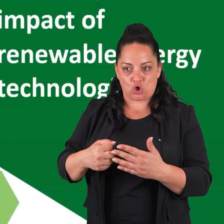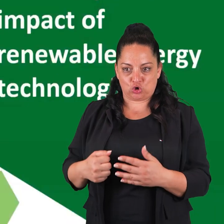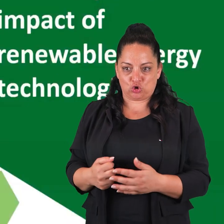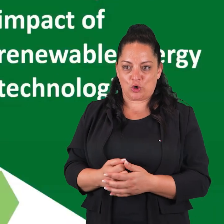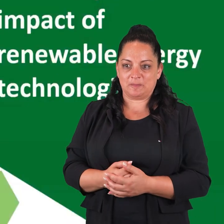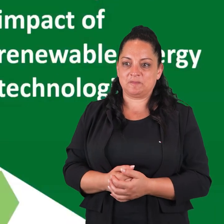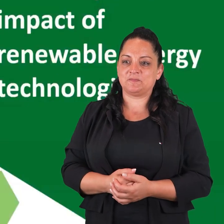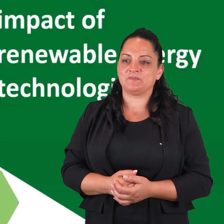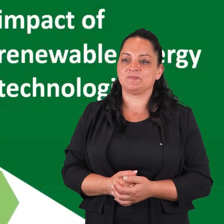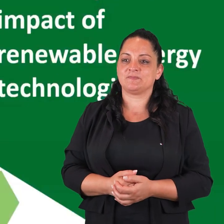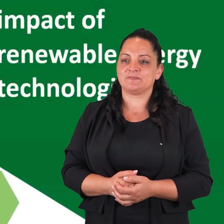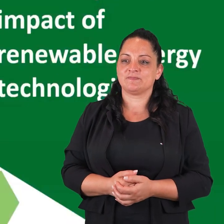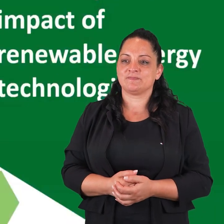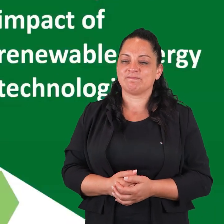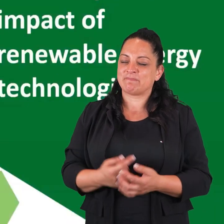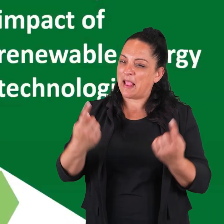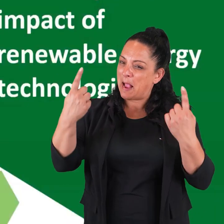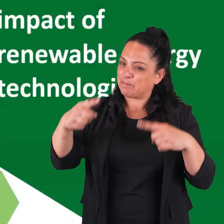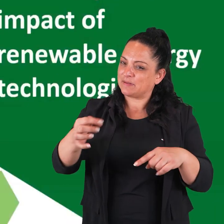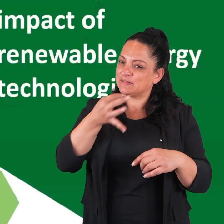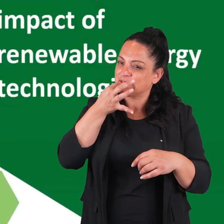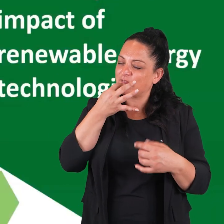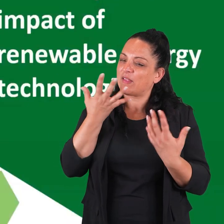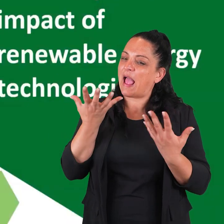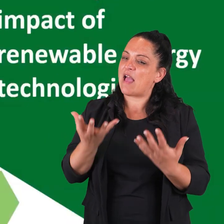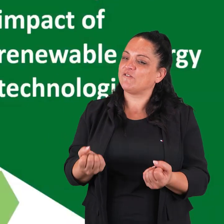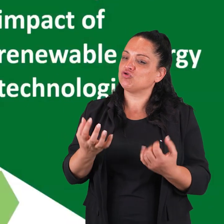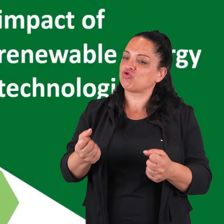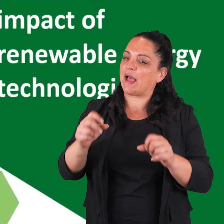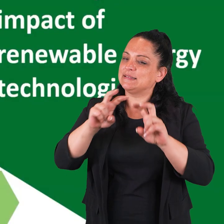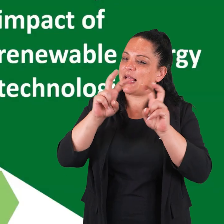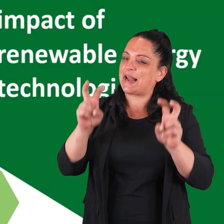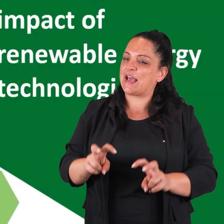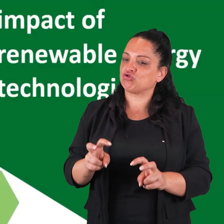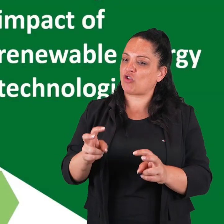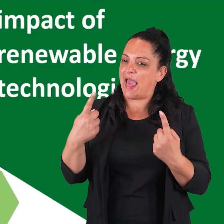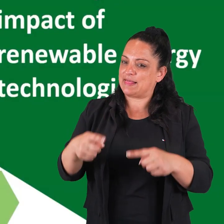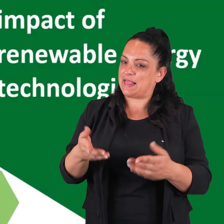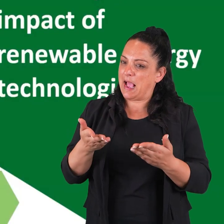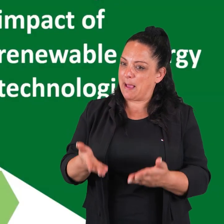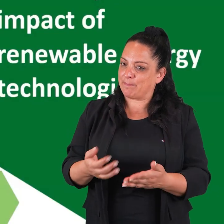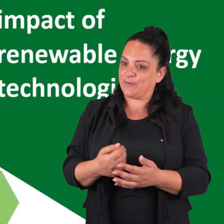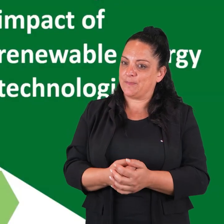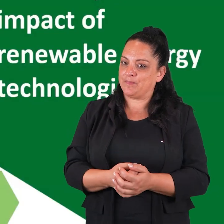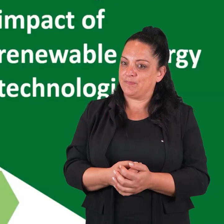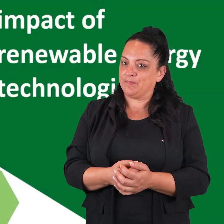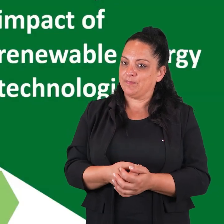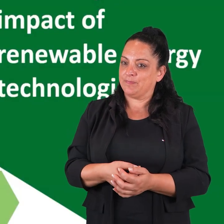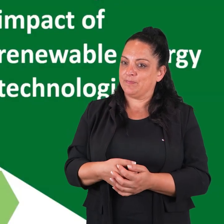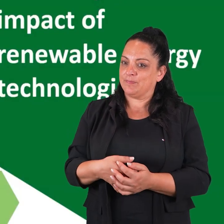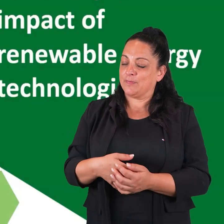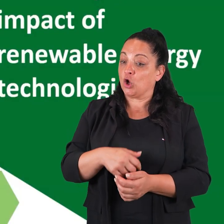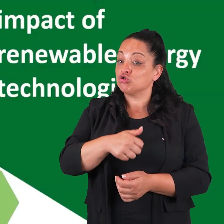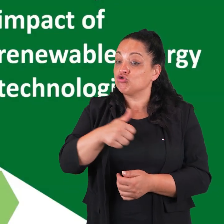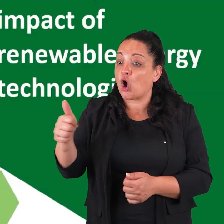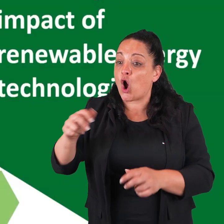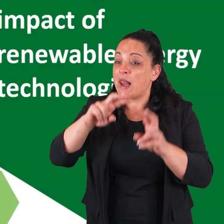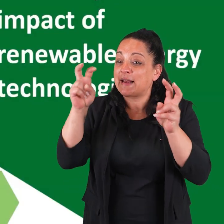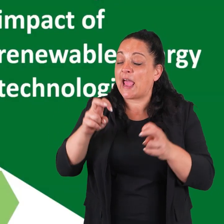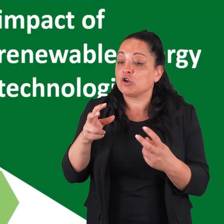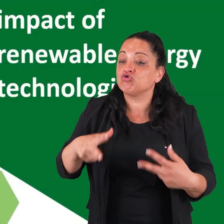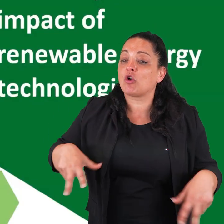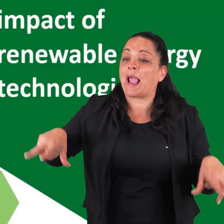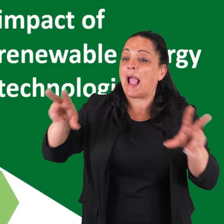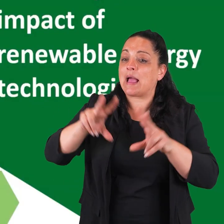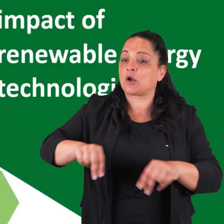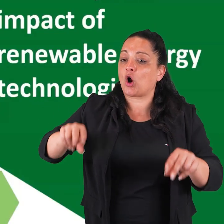So this is what we mean by energy efficiency. It's not enough to produce renewable